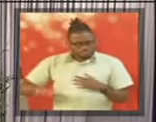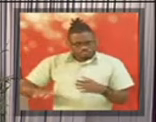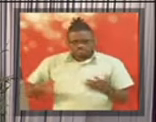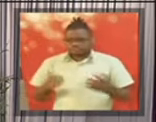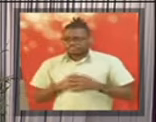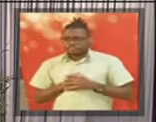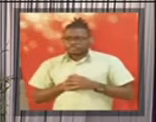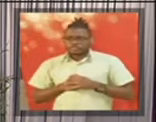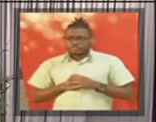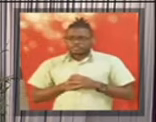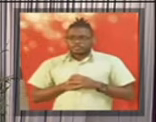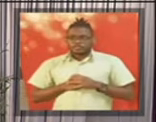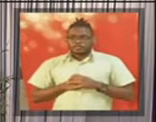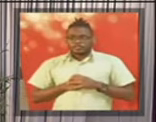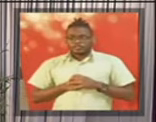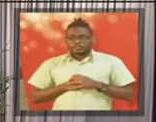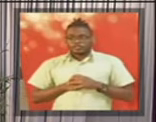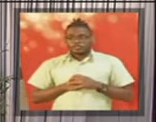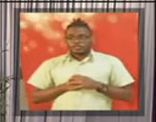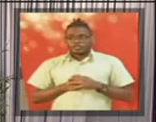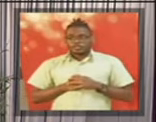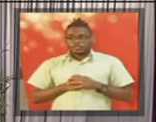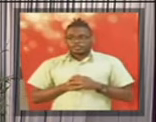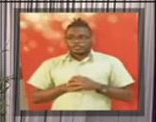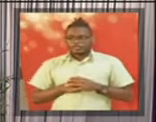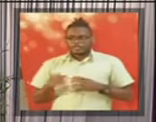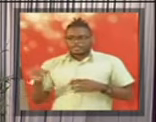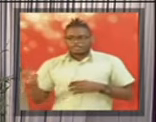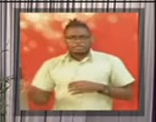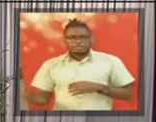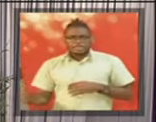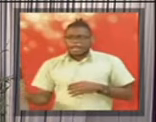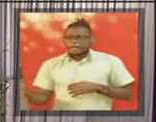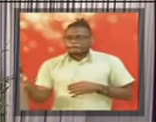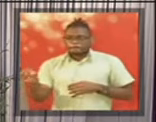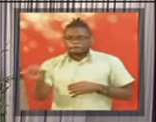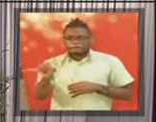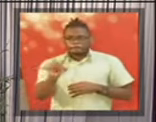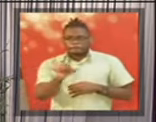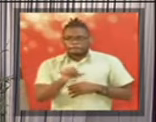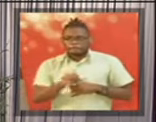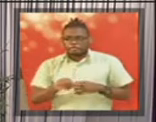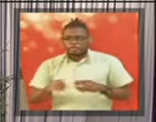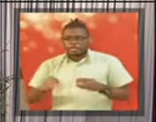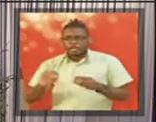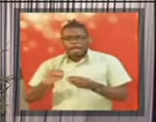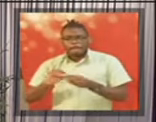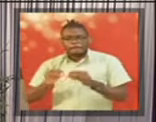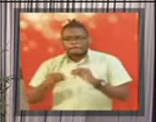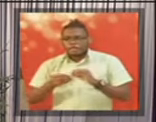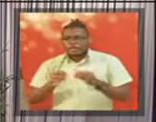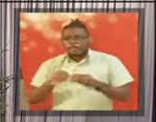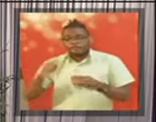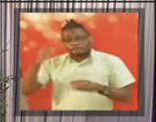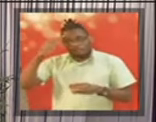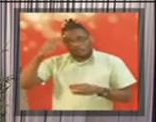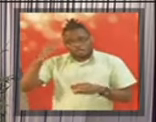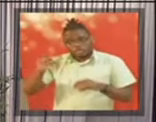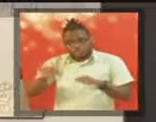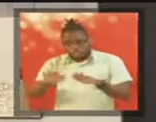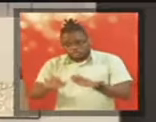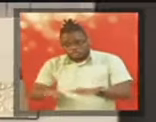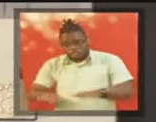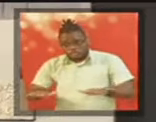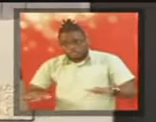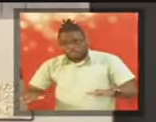Thank you for your question. Those same readings apply in children. And let me repeat what those readings are. For the adult,